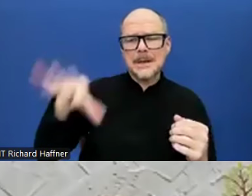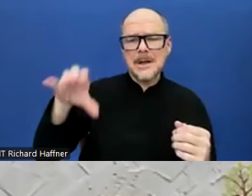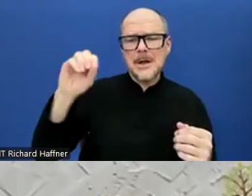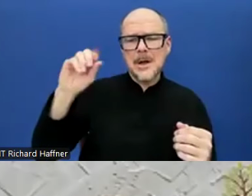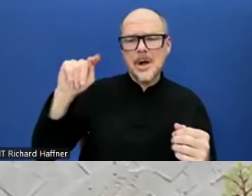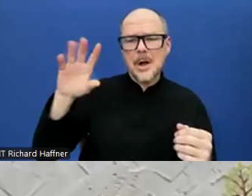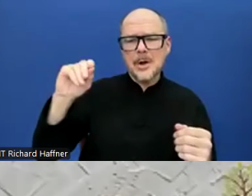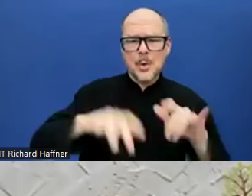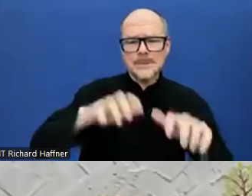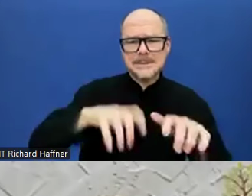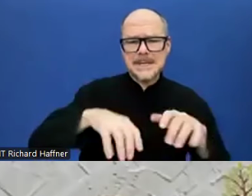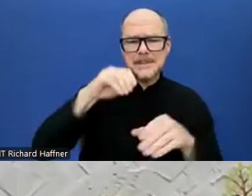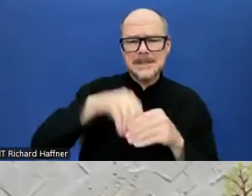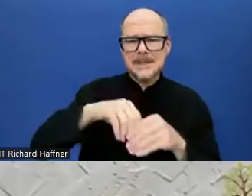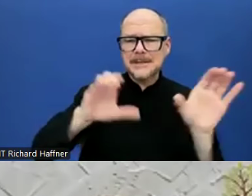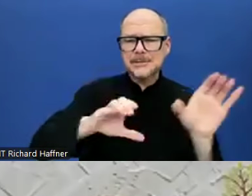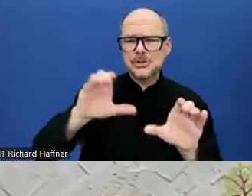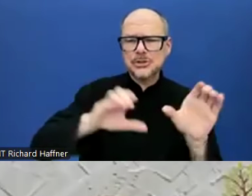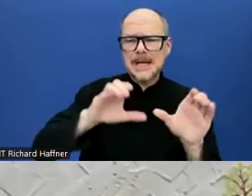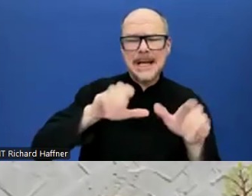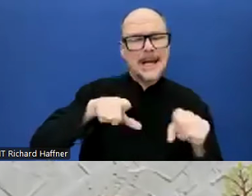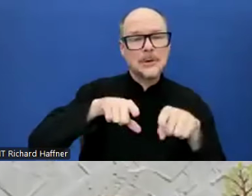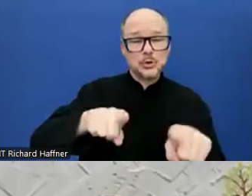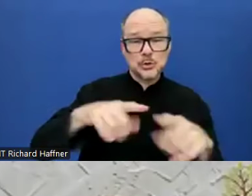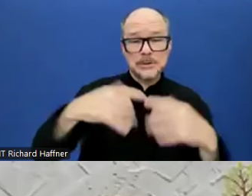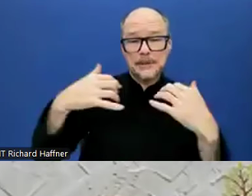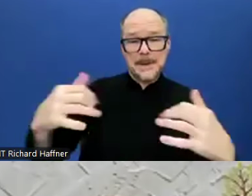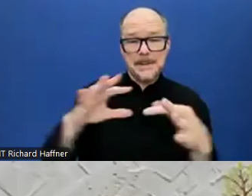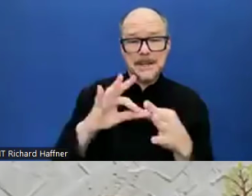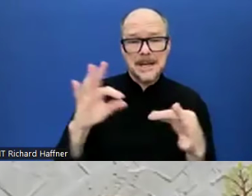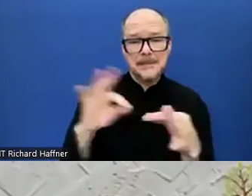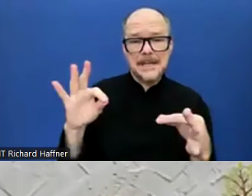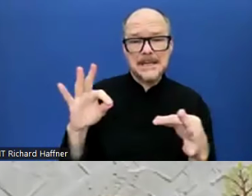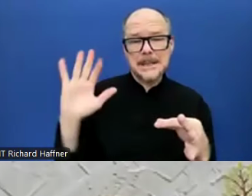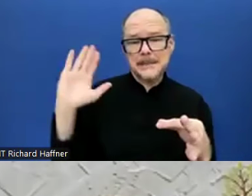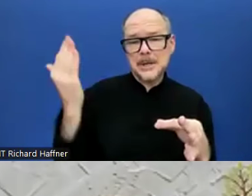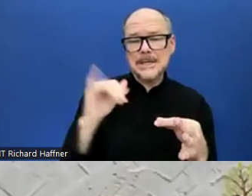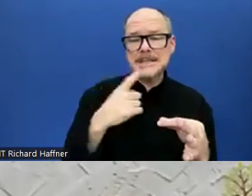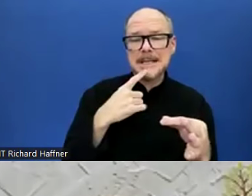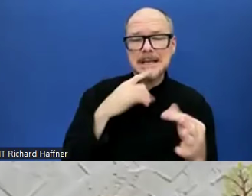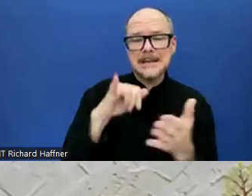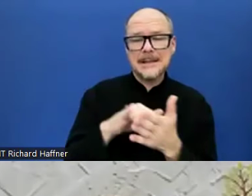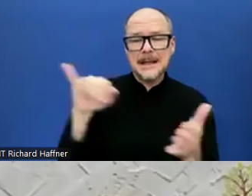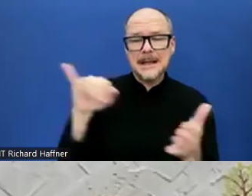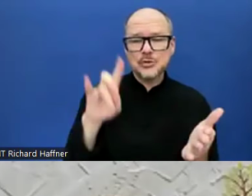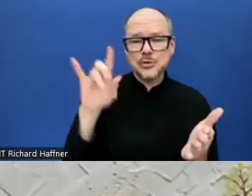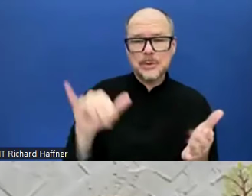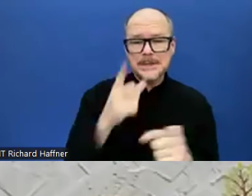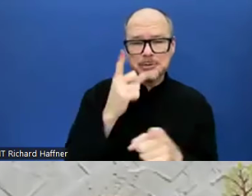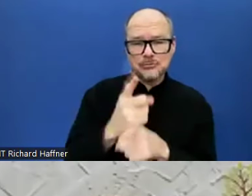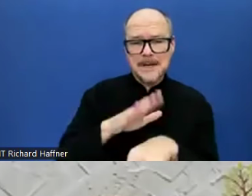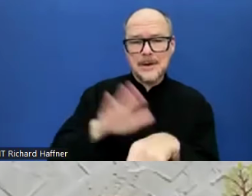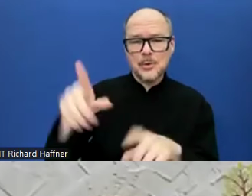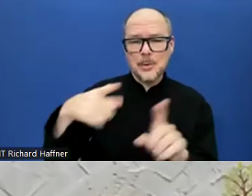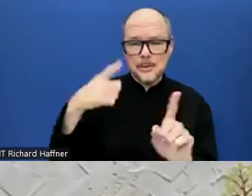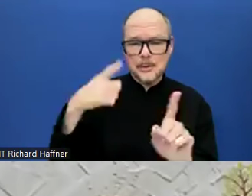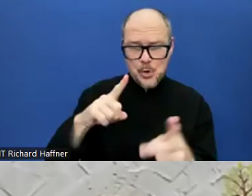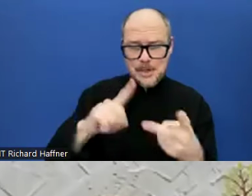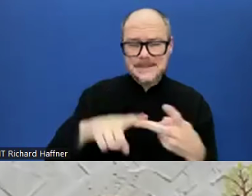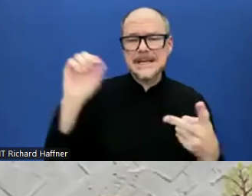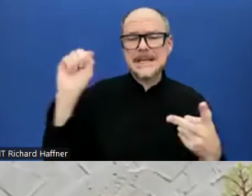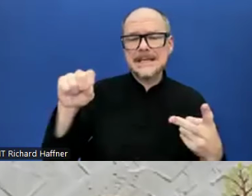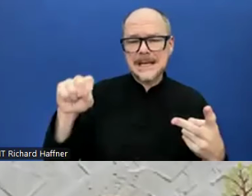the chat during the public comment, apparently, saying Judy is right on her points. Yes, Ms. Del Rosario was